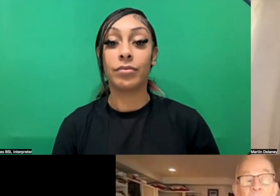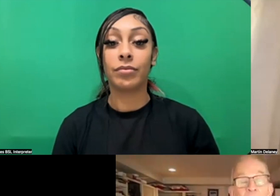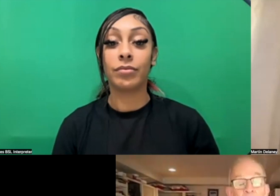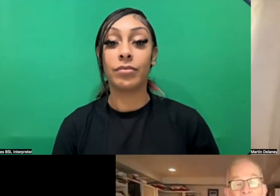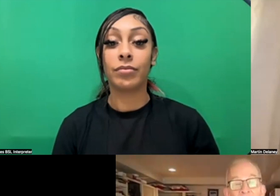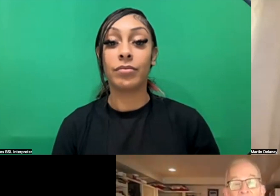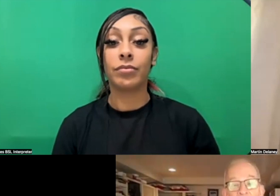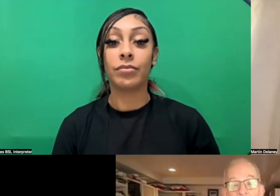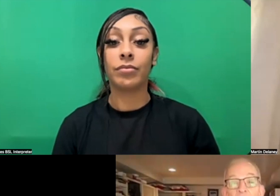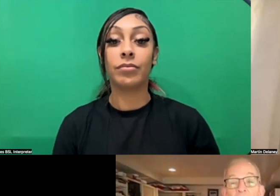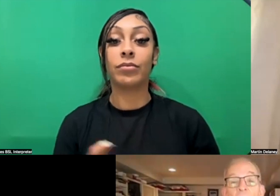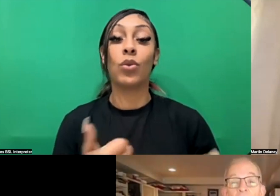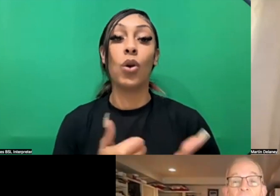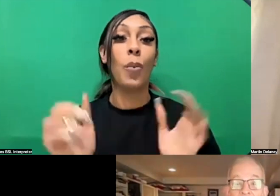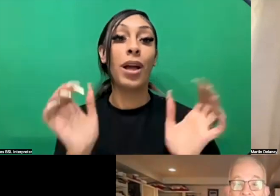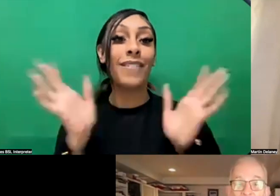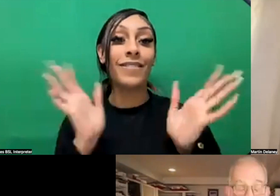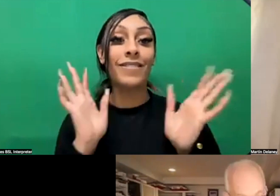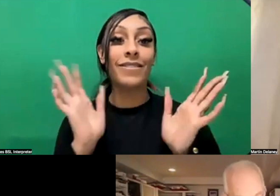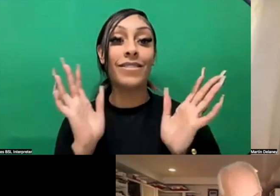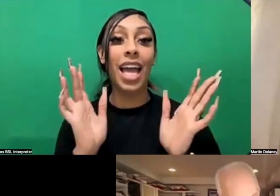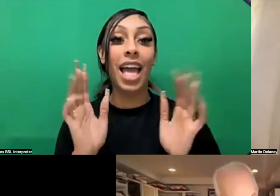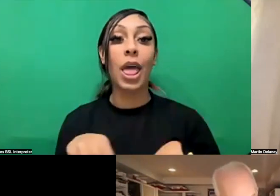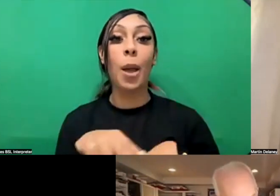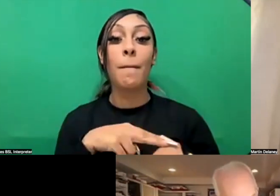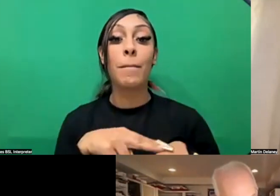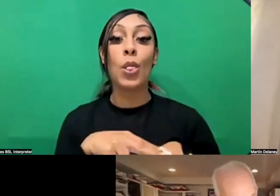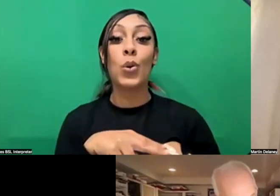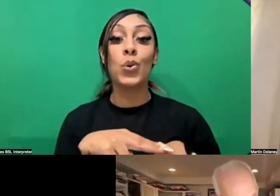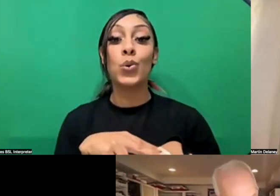I was always a fan of the blues harmonica. So here's another sound.